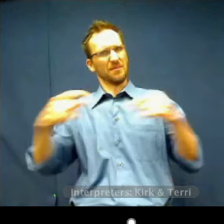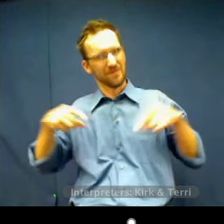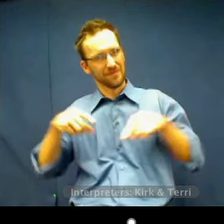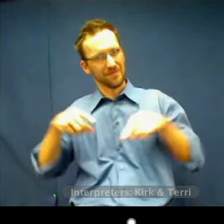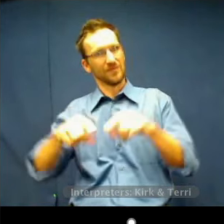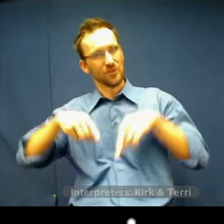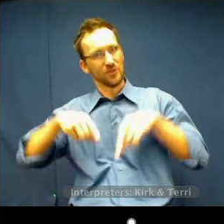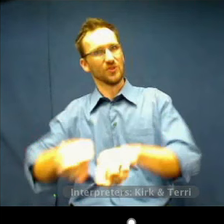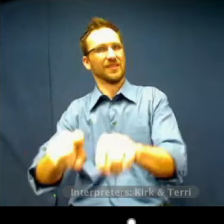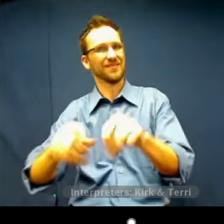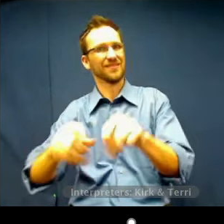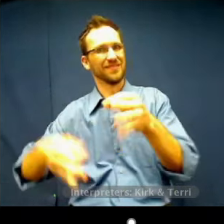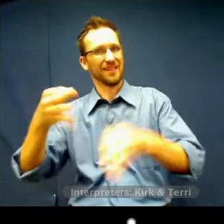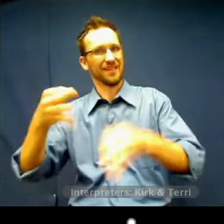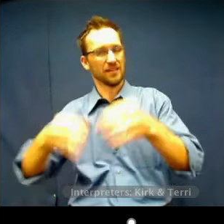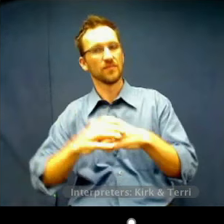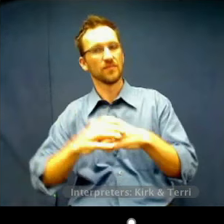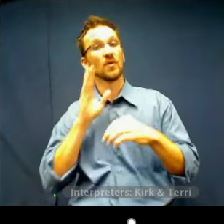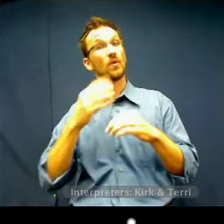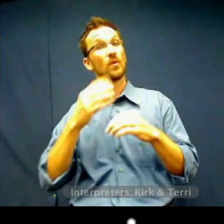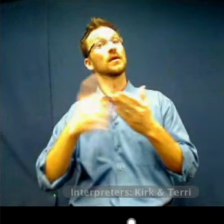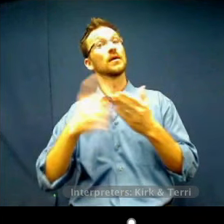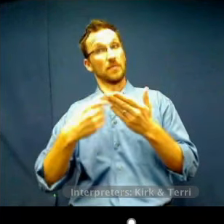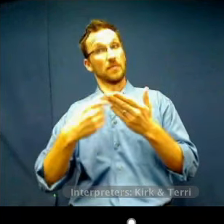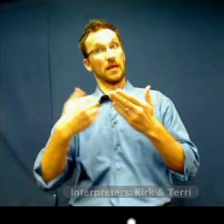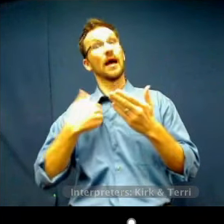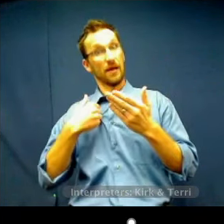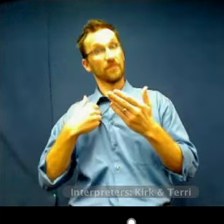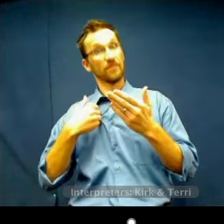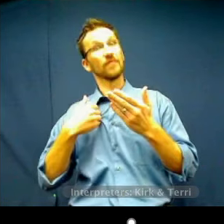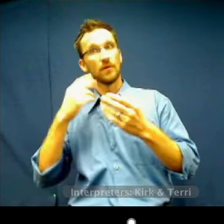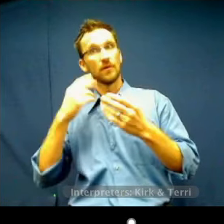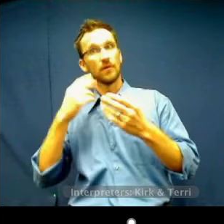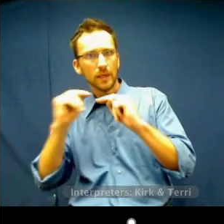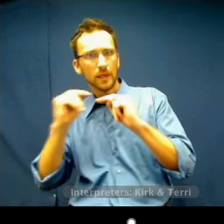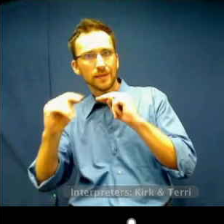talks going on while the case is being litigated.